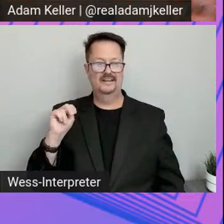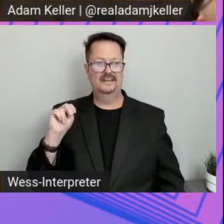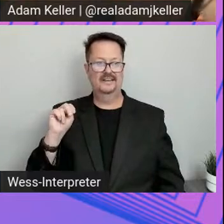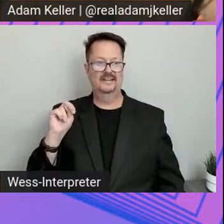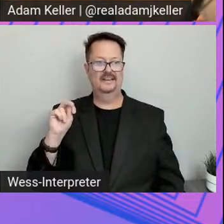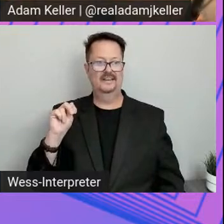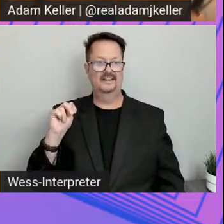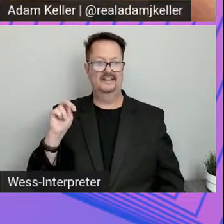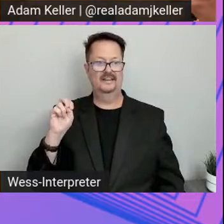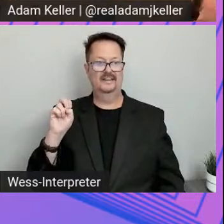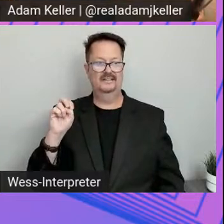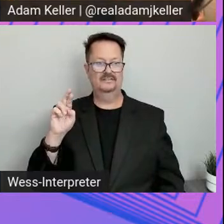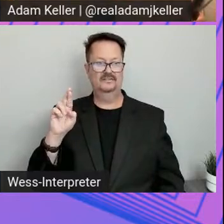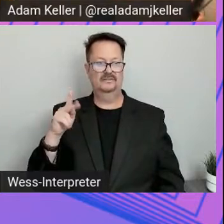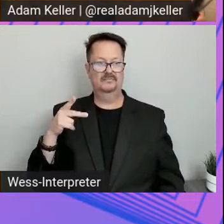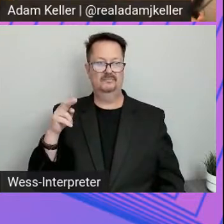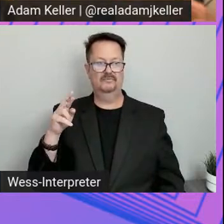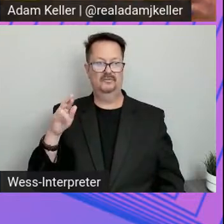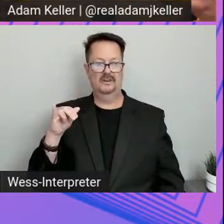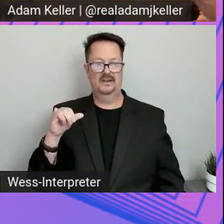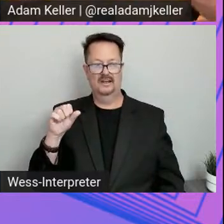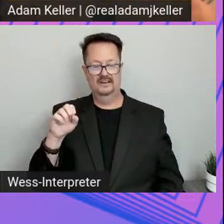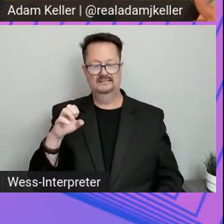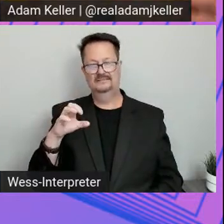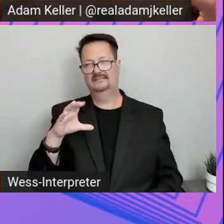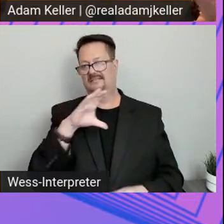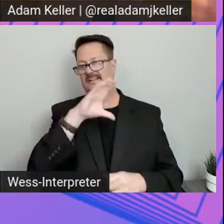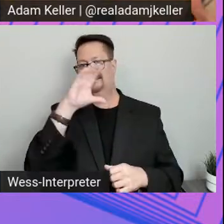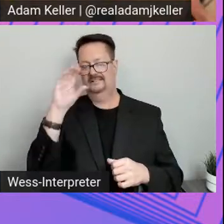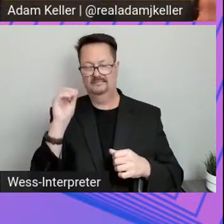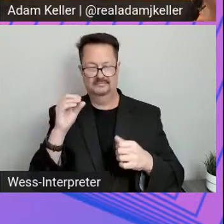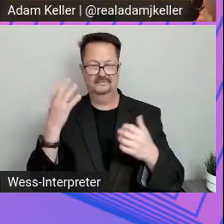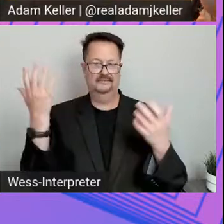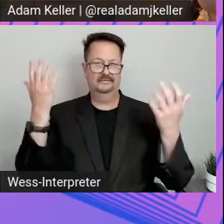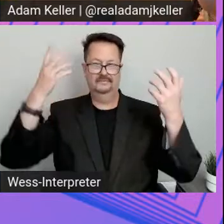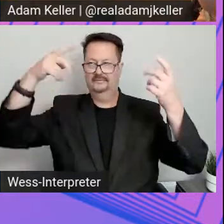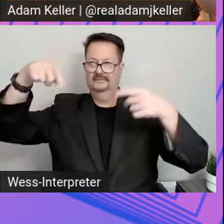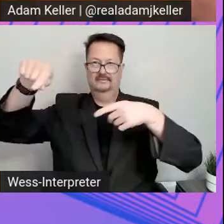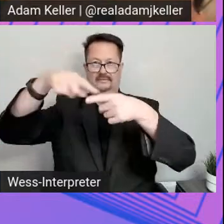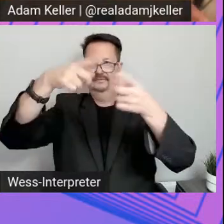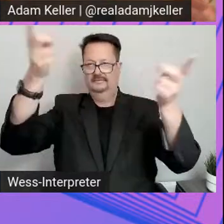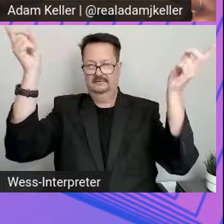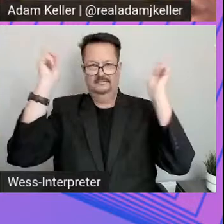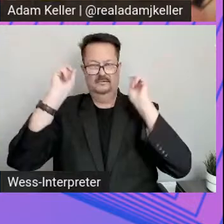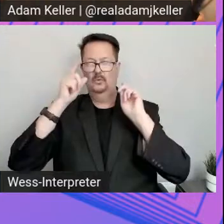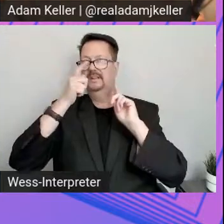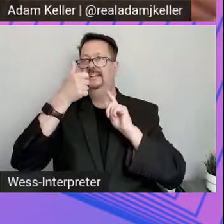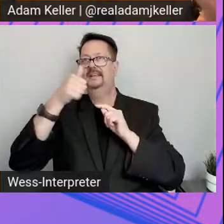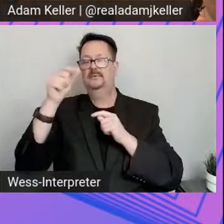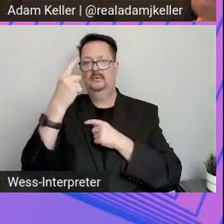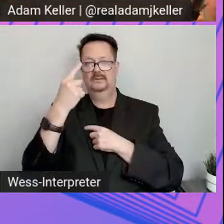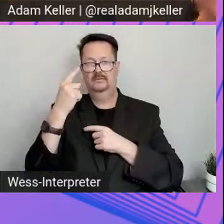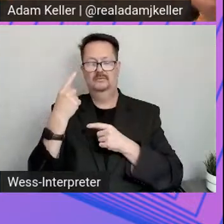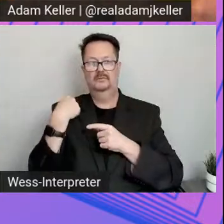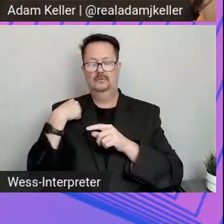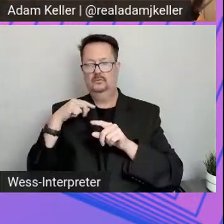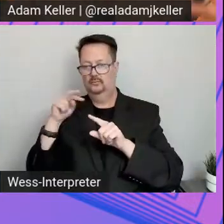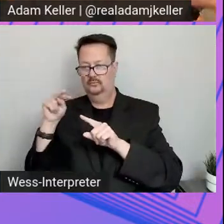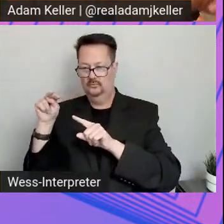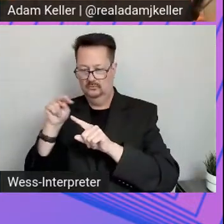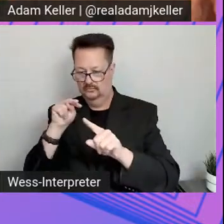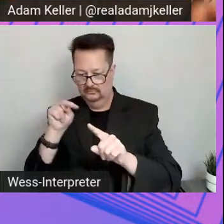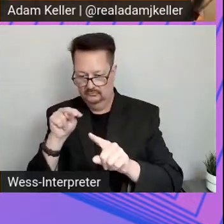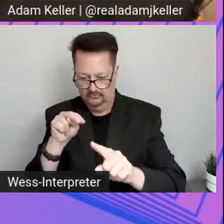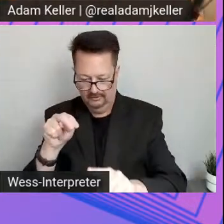anybody, startups that are just getting into it, I always say use Git, track your changes in Git, and then trigger your